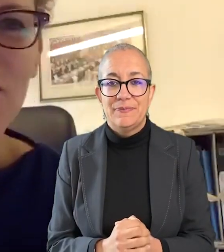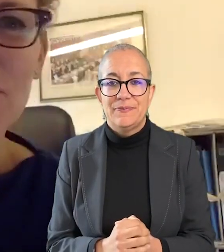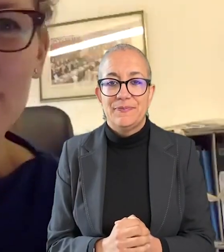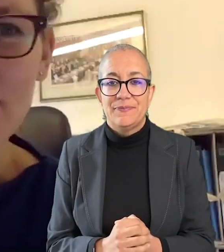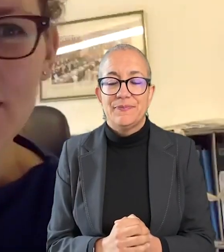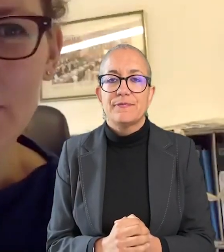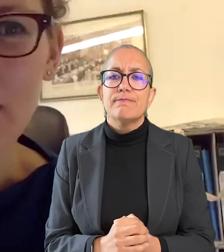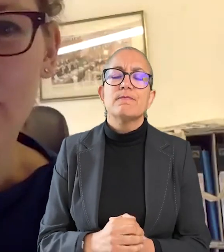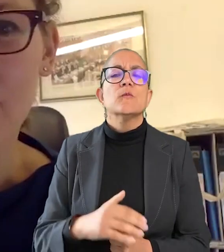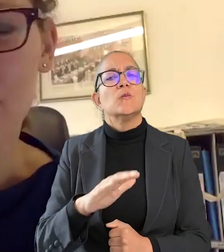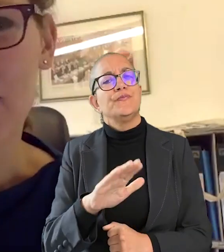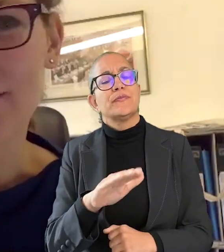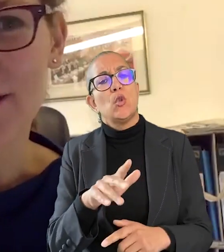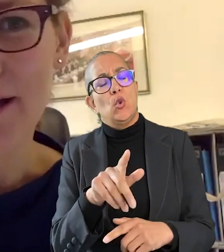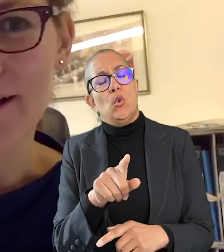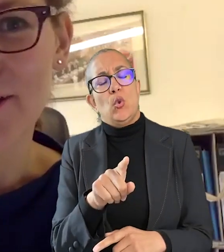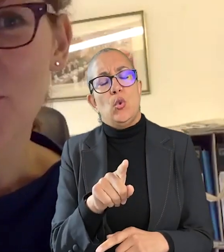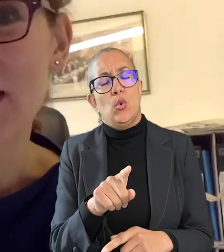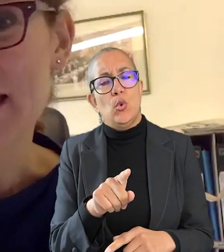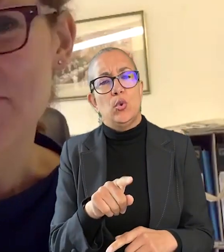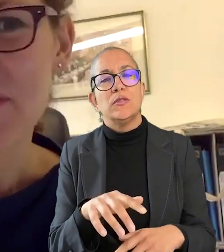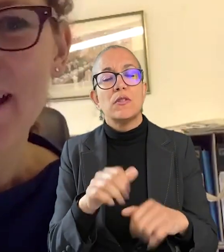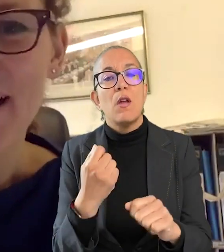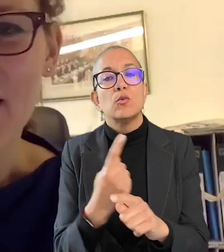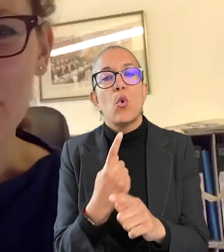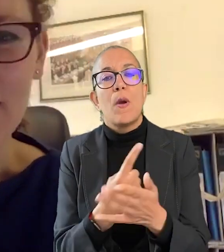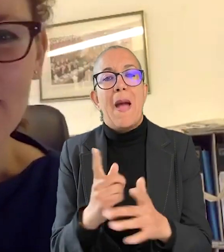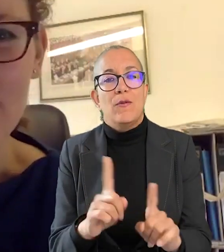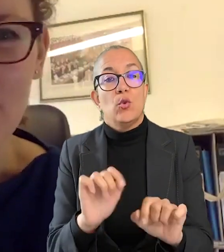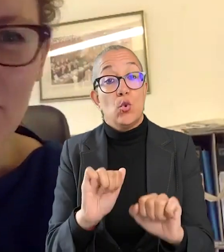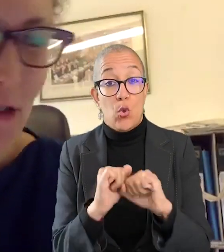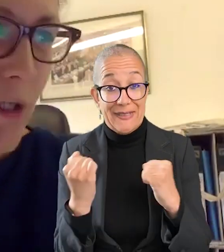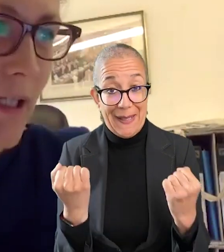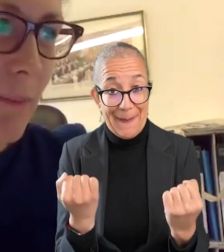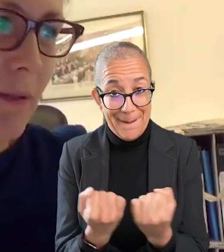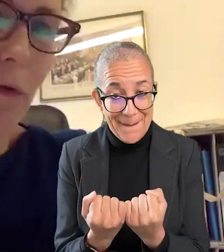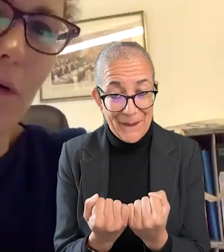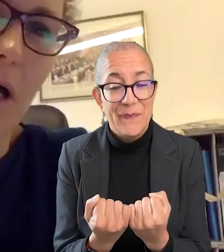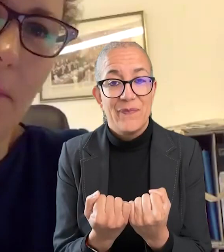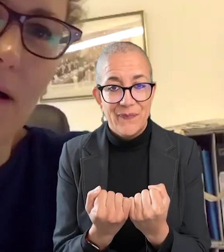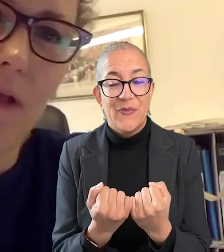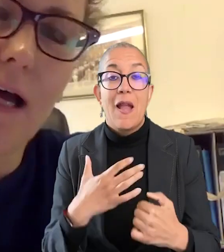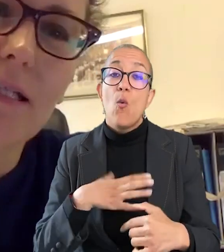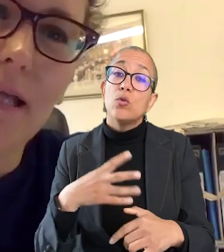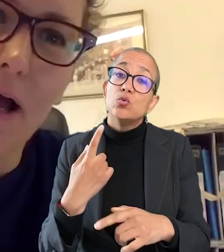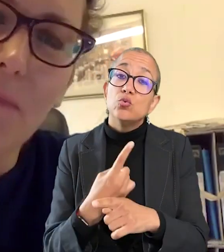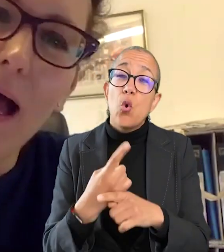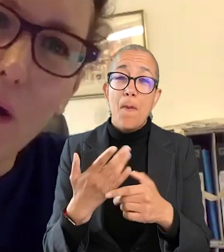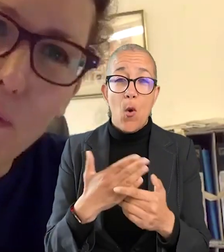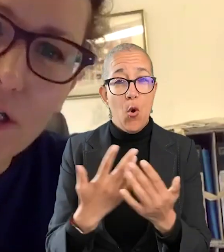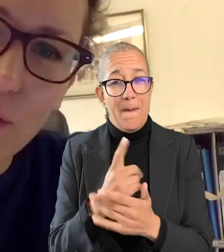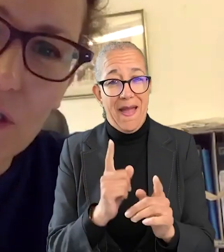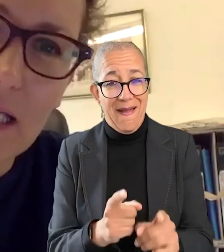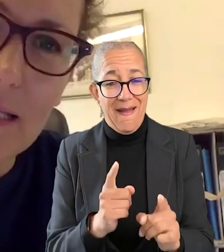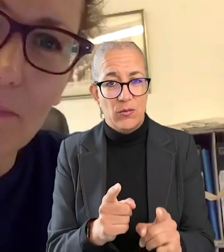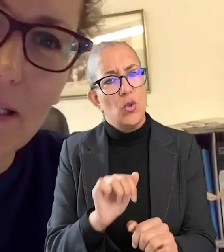Layla, you started to speak there about your team, and I'd like to talk a little bit more about that. How